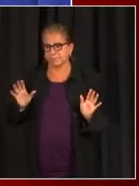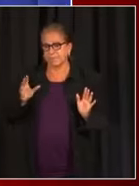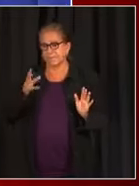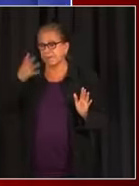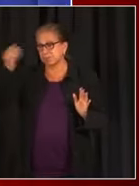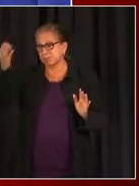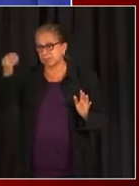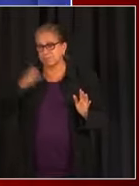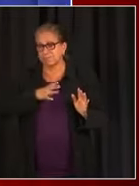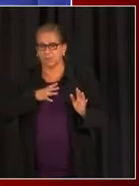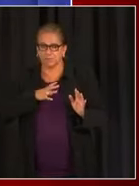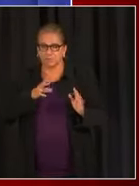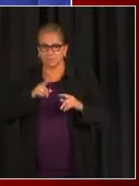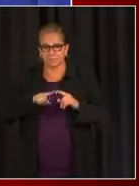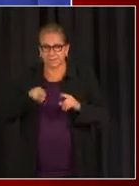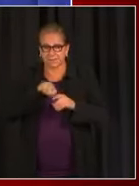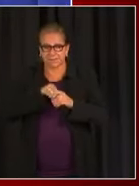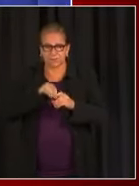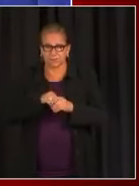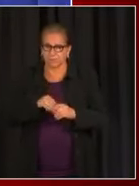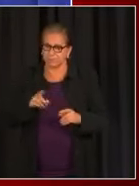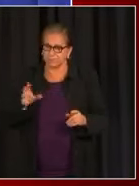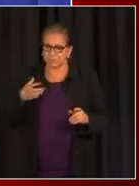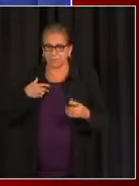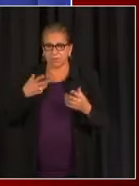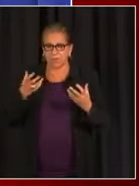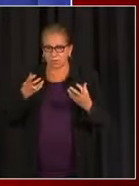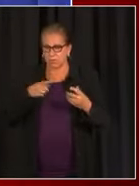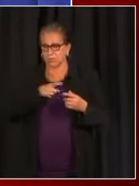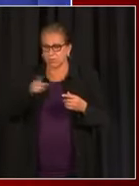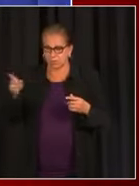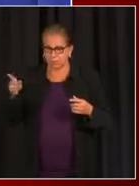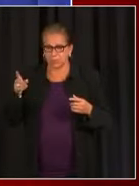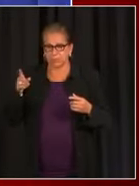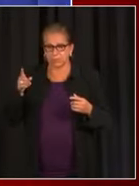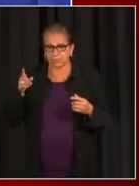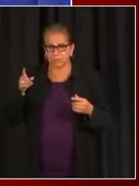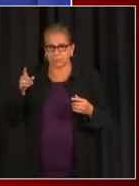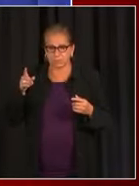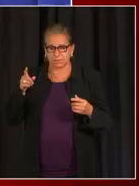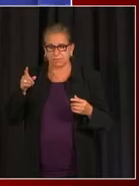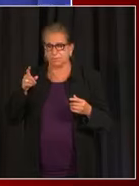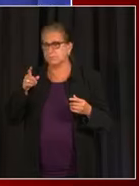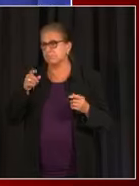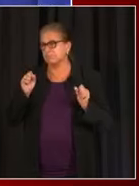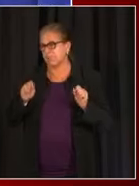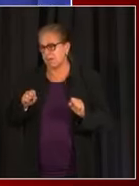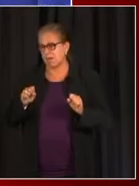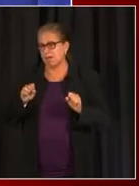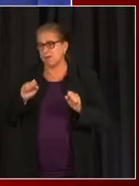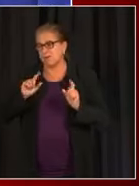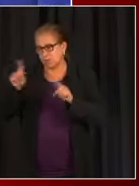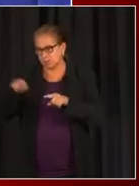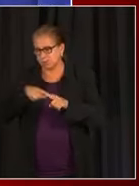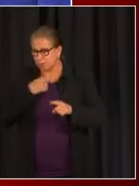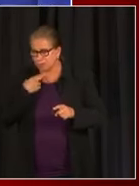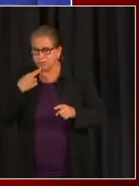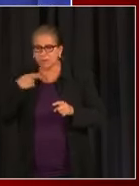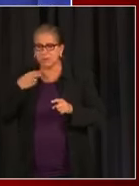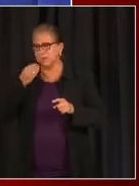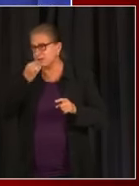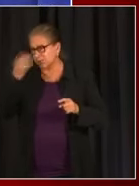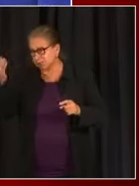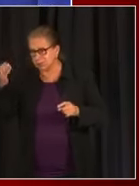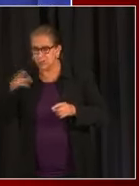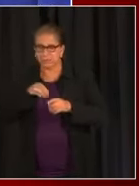mayor has highlighted, that we want people to still be able to patronize our restaurants, to eat indoors if they choose, and